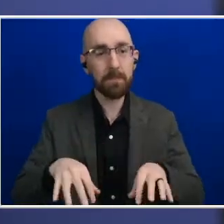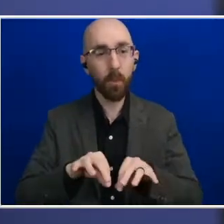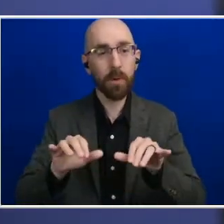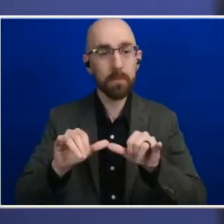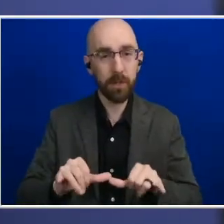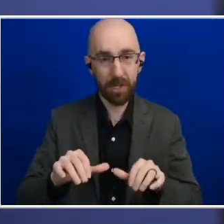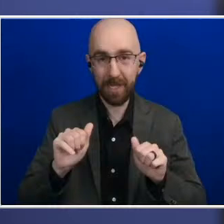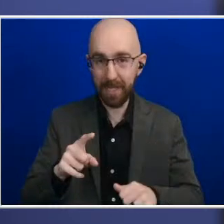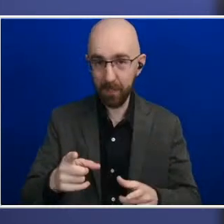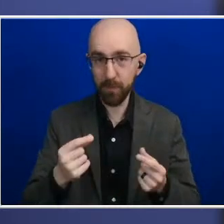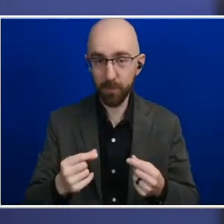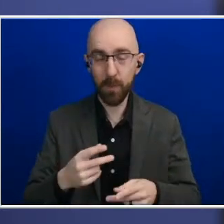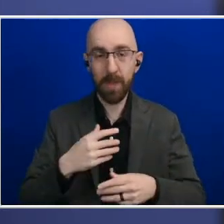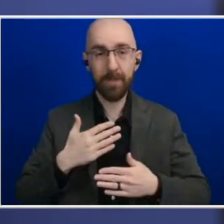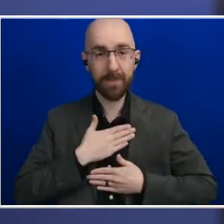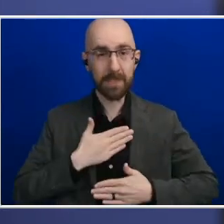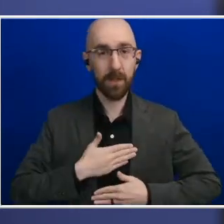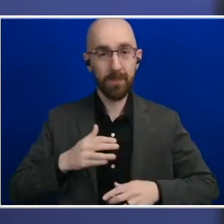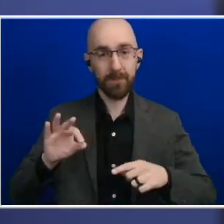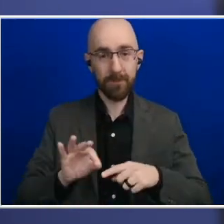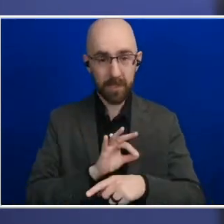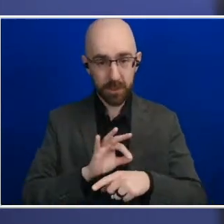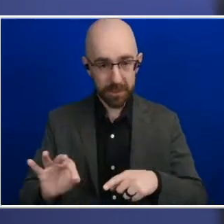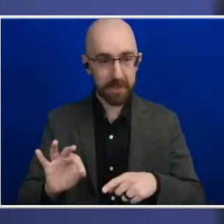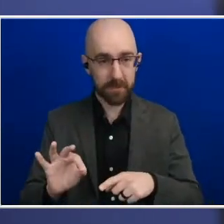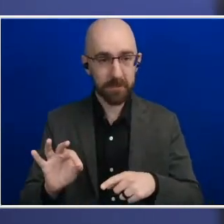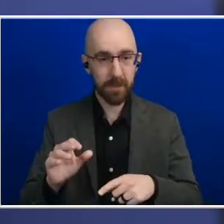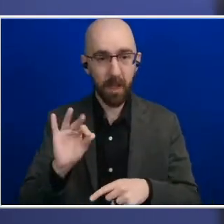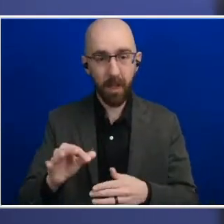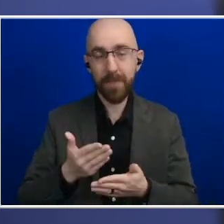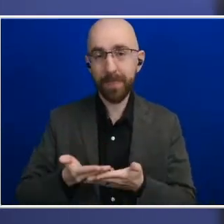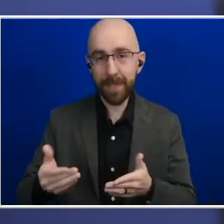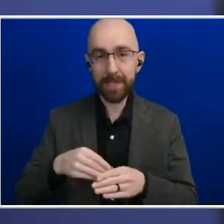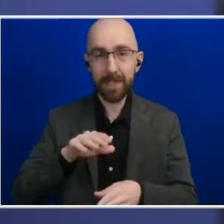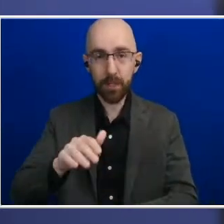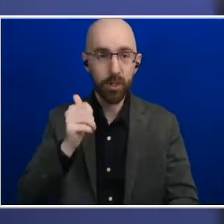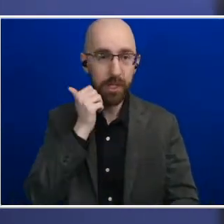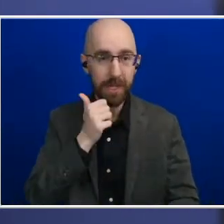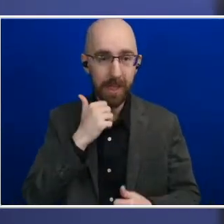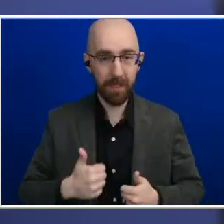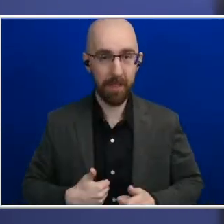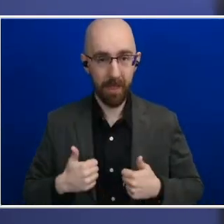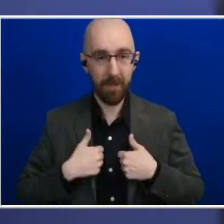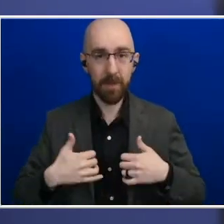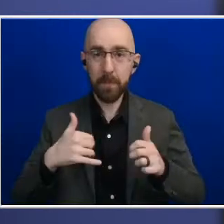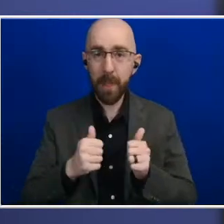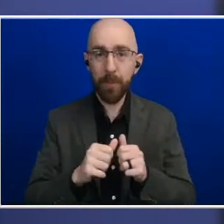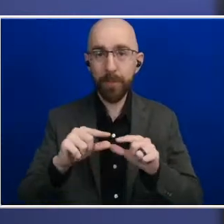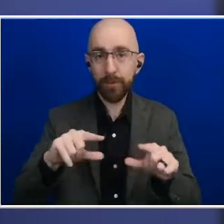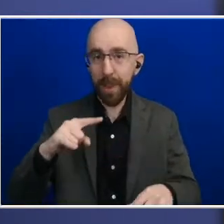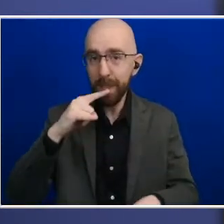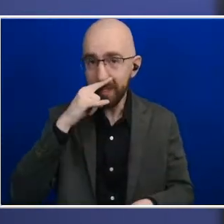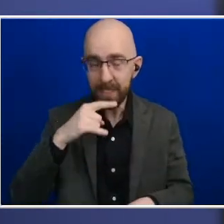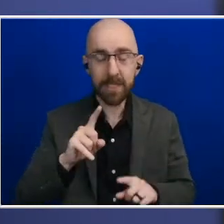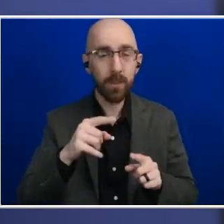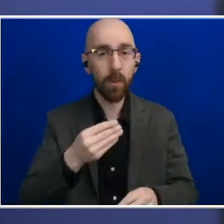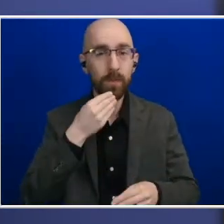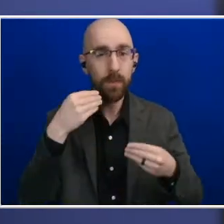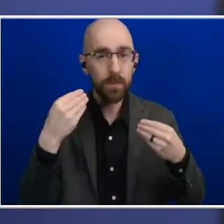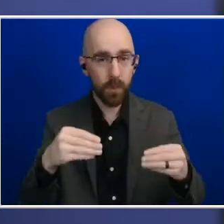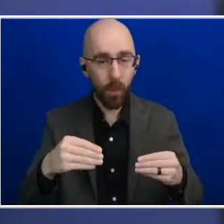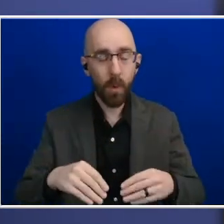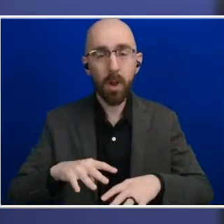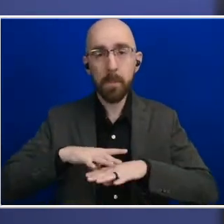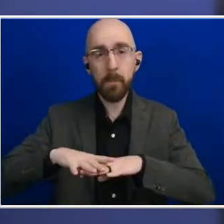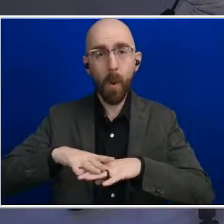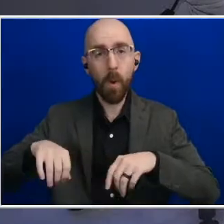physical function, physical function of things in your daily life? Can you play with your grandkids? Can you go to the grocery store? Can you mow your yard? Don't remind